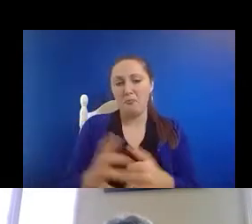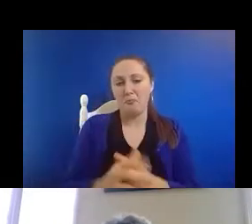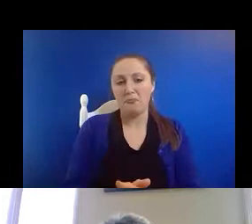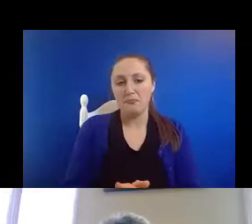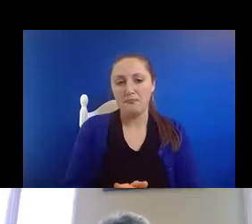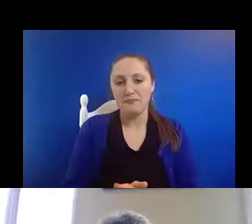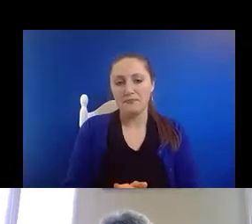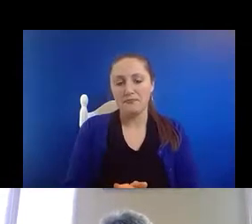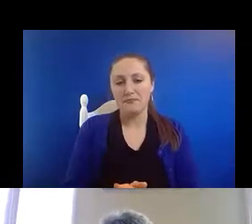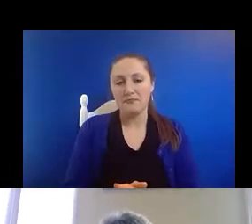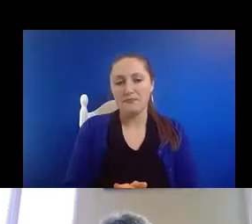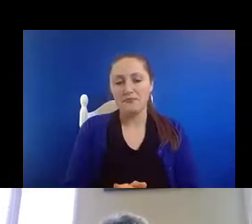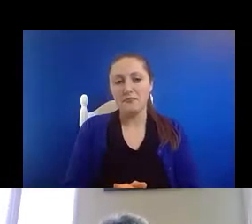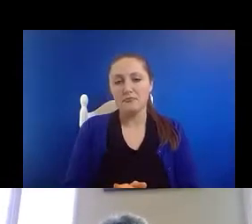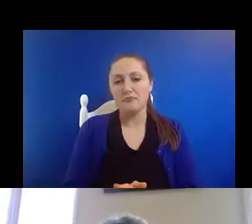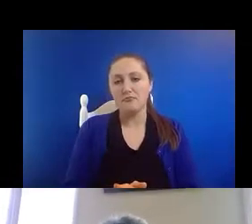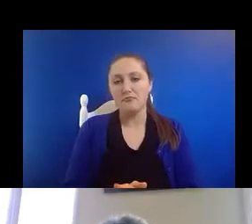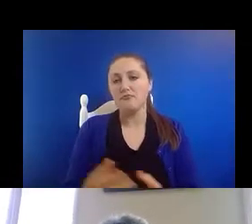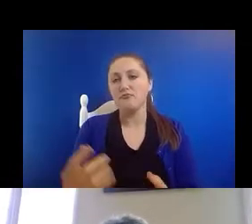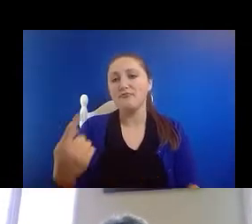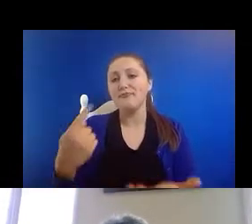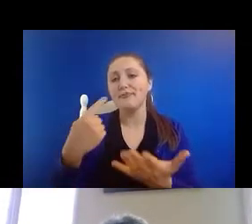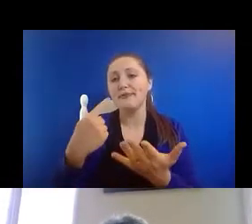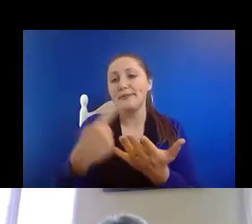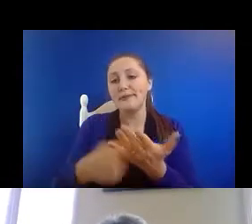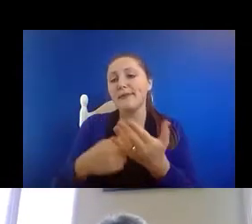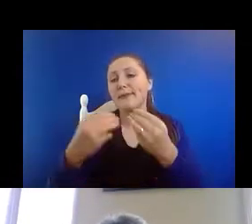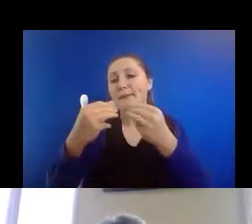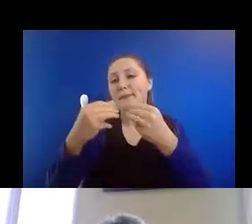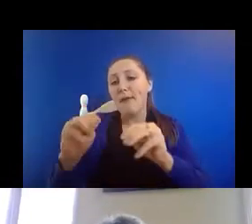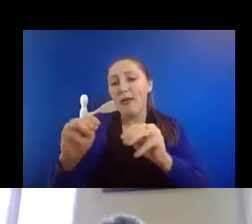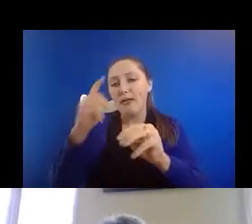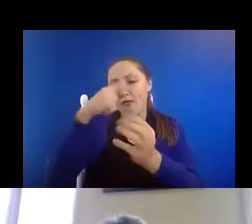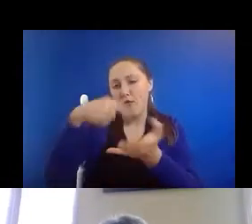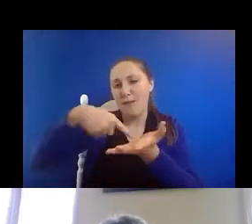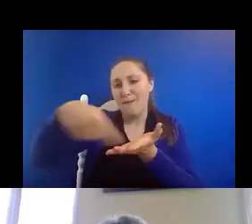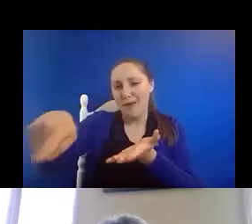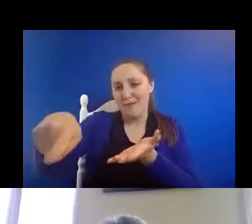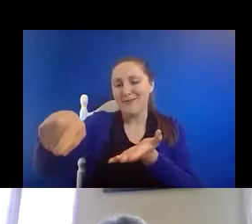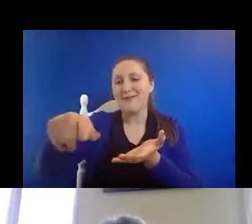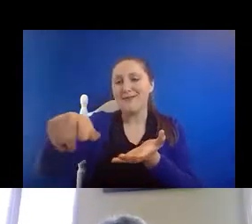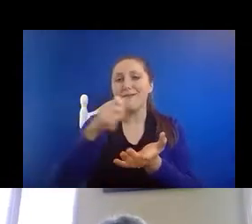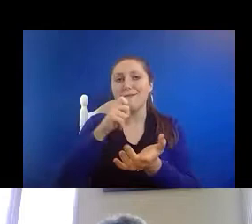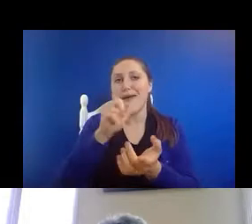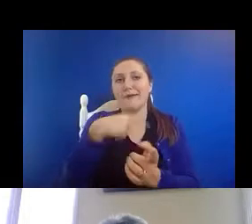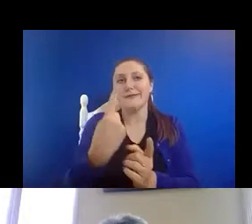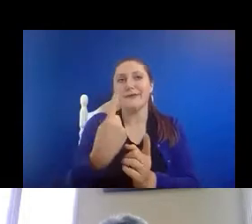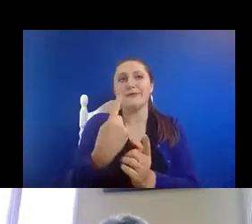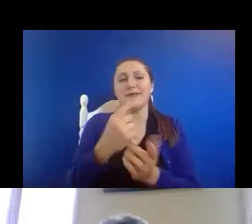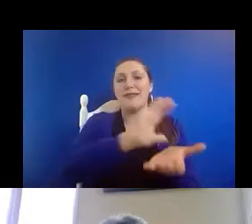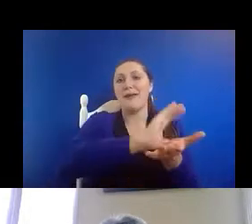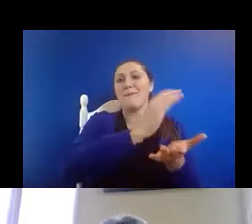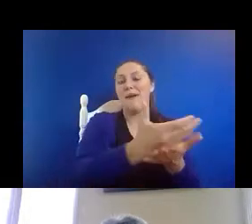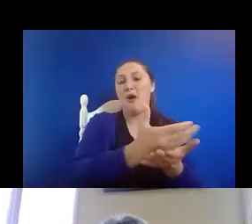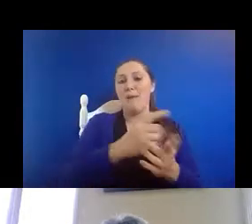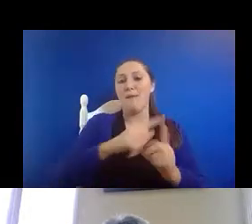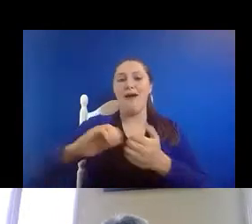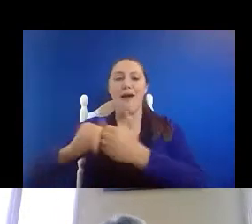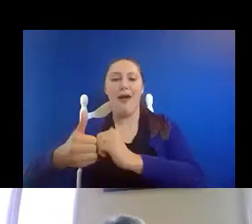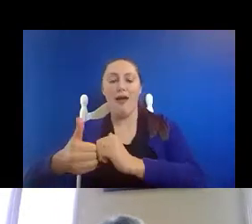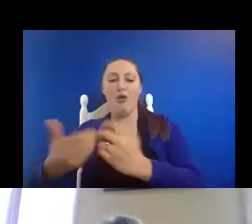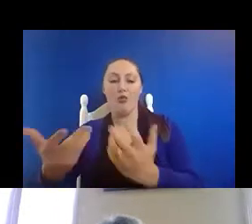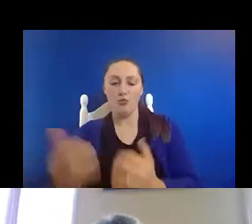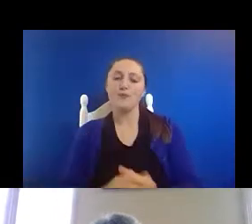the methodology for the payments as opposed to the amount of money being paid. And